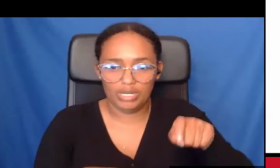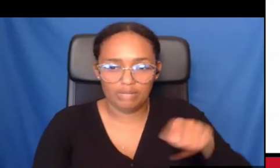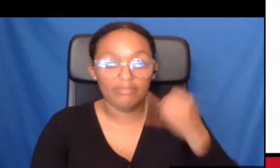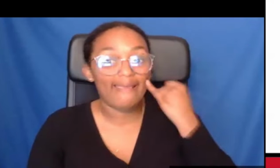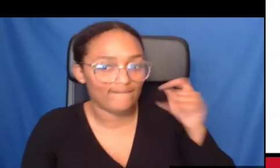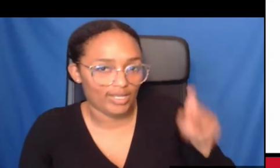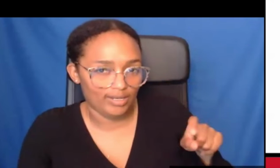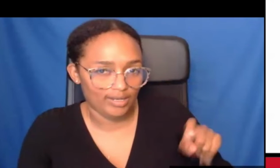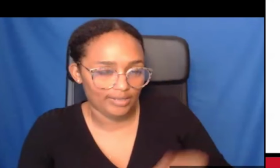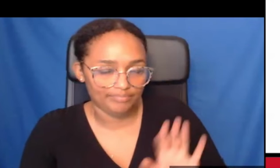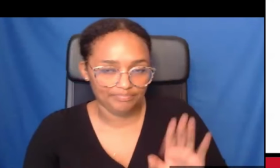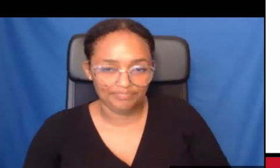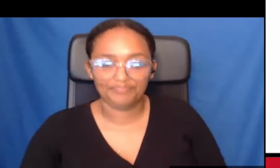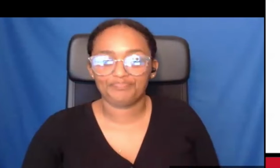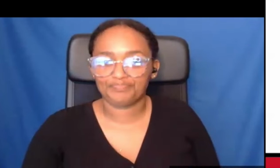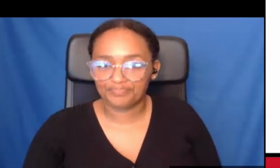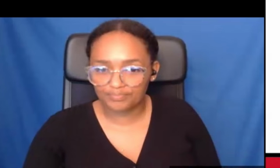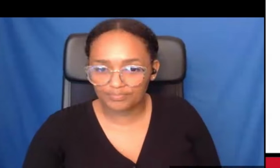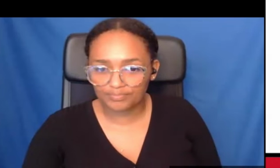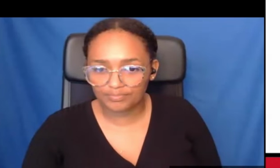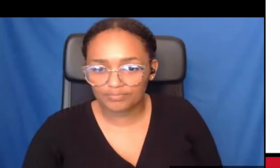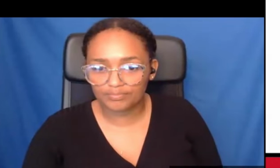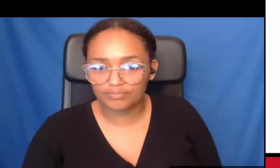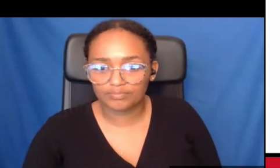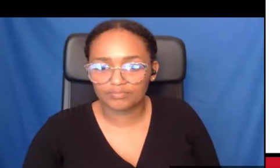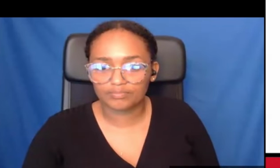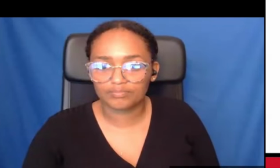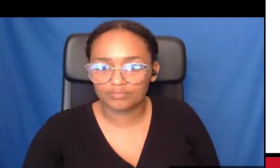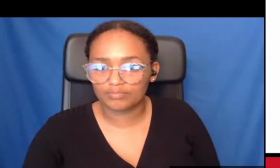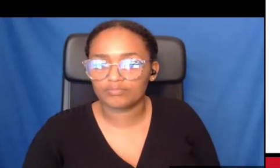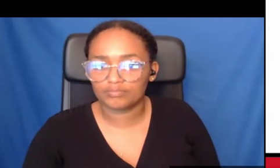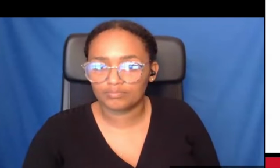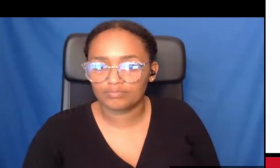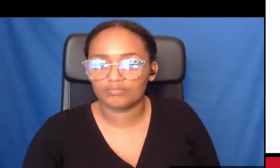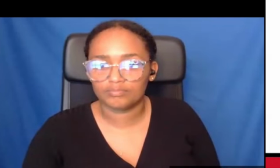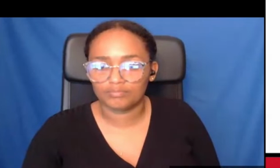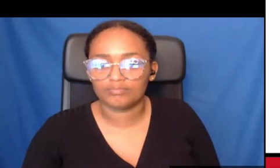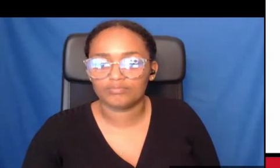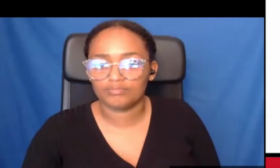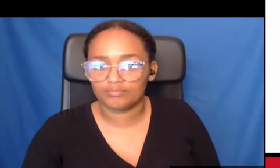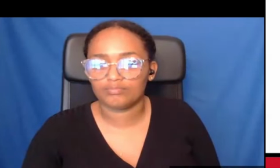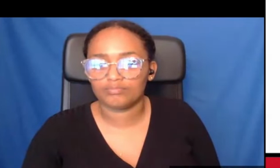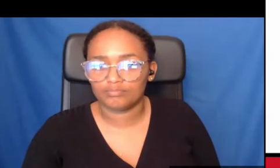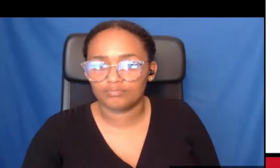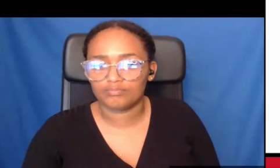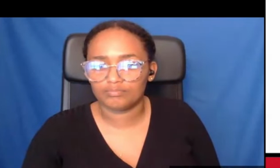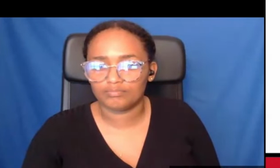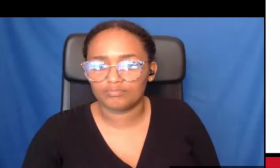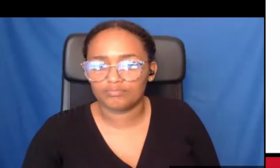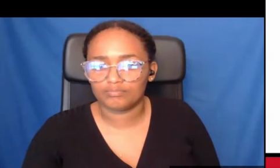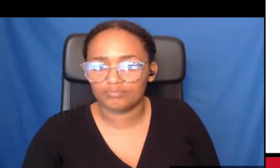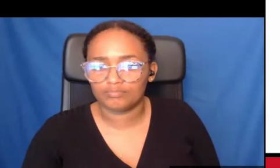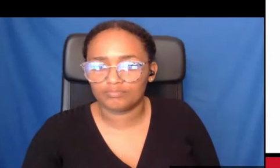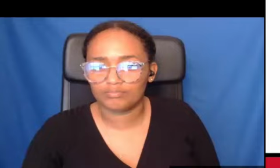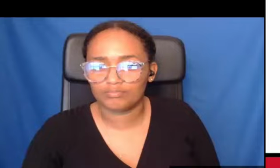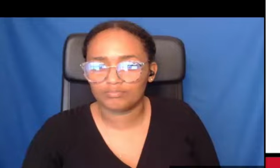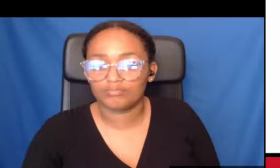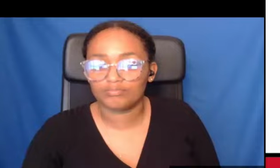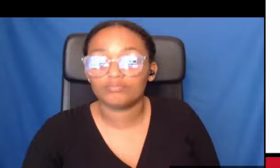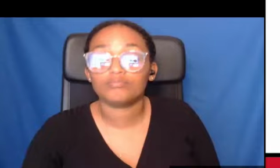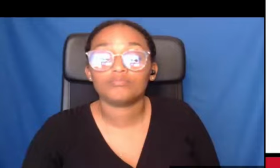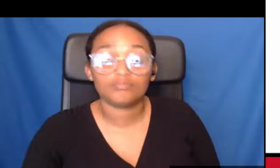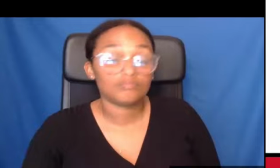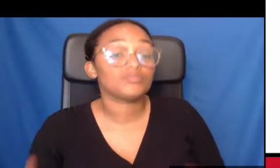All right, a business owner's policy, a package solution. So many small business owners purchase a